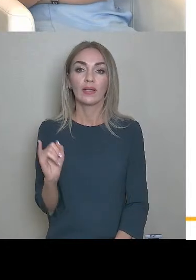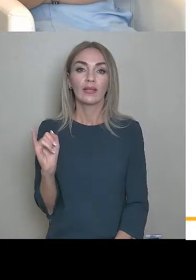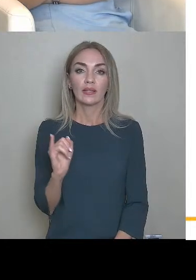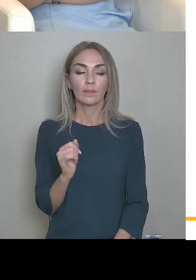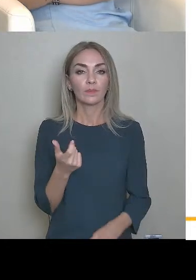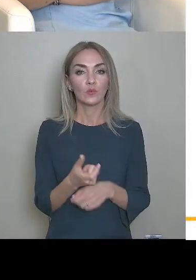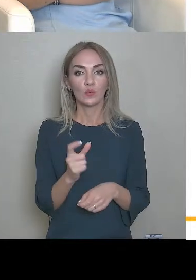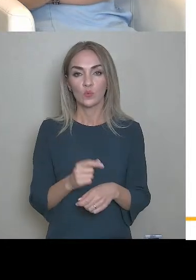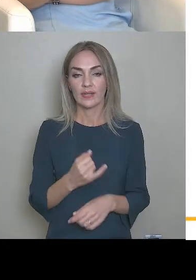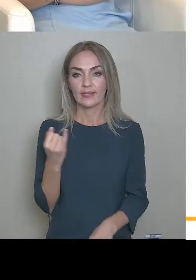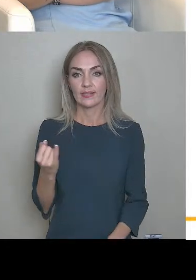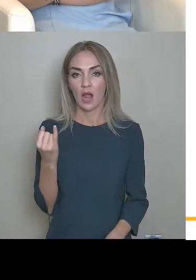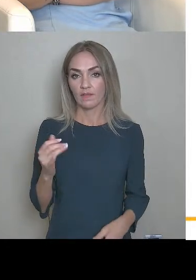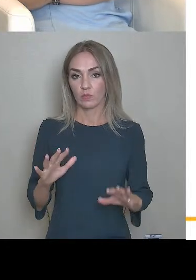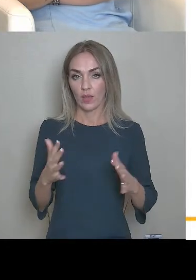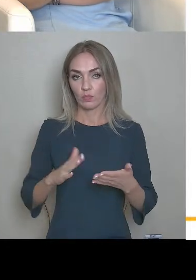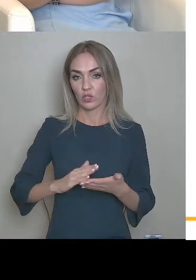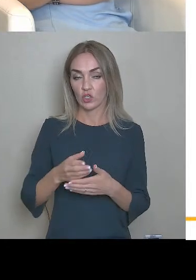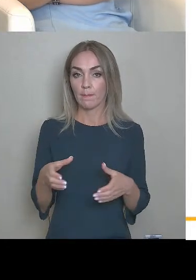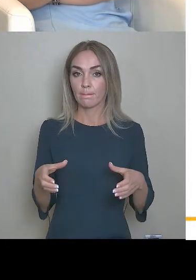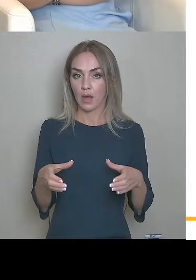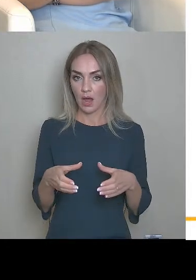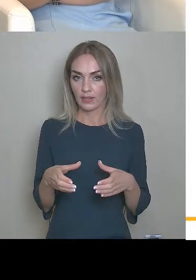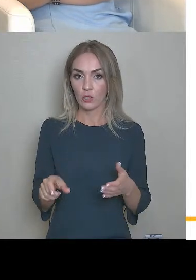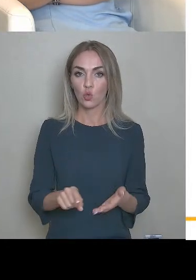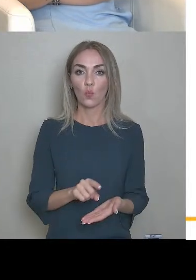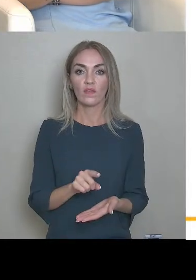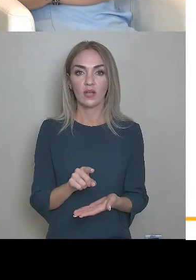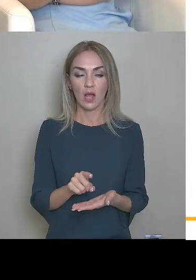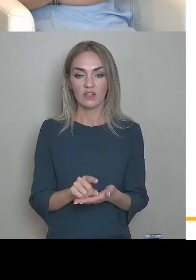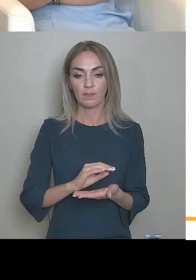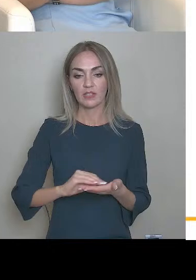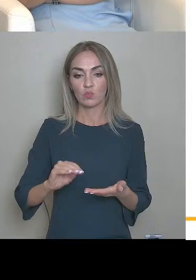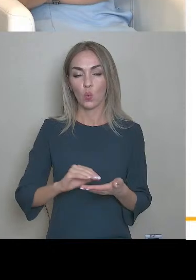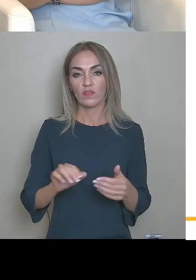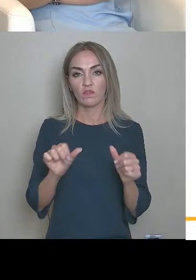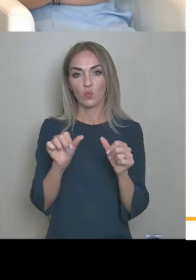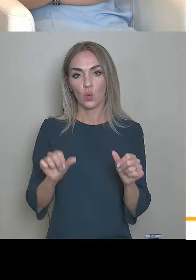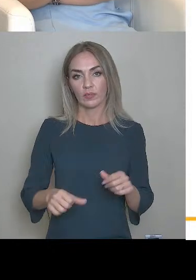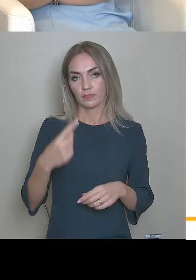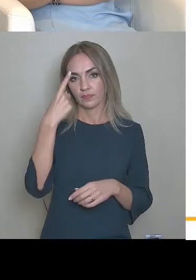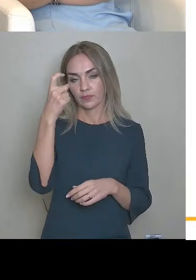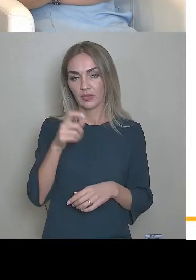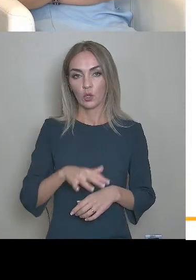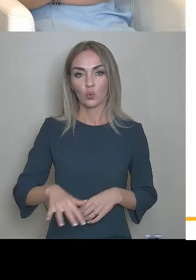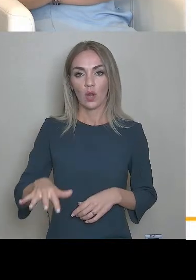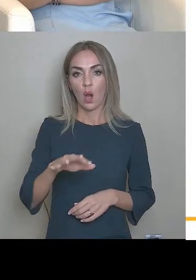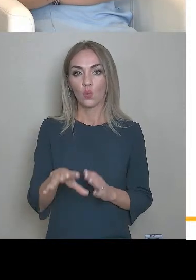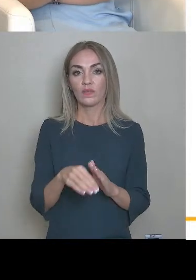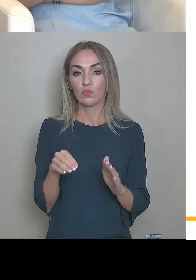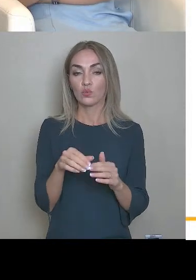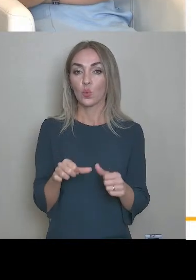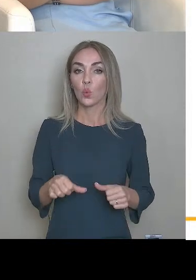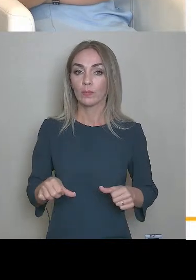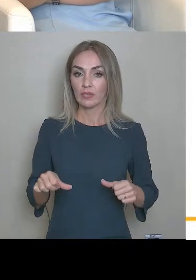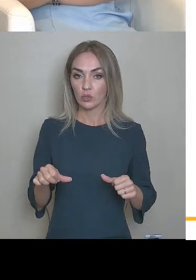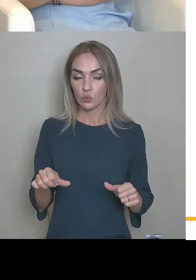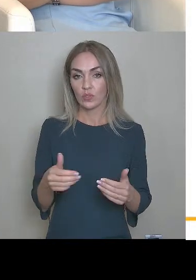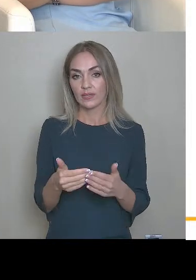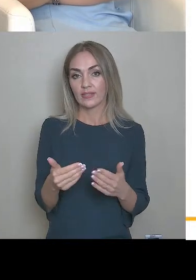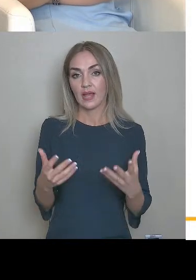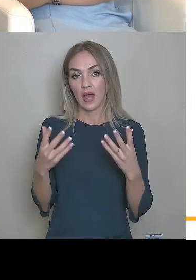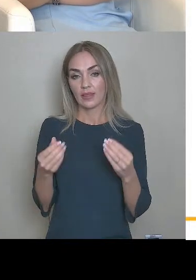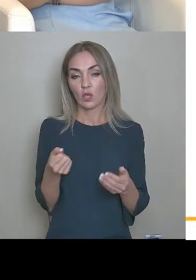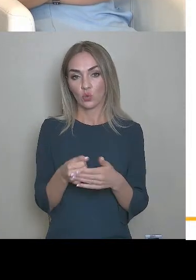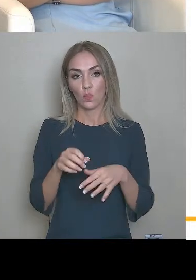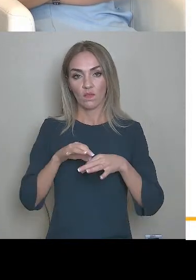that is the person that is not affiliated with the party. Party is to inform TC in writing